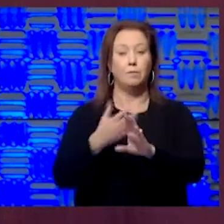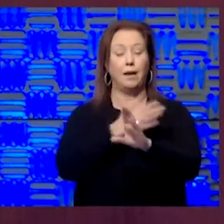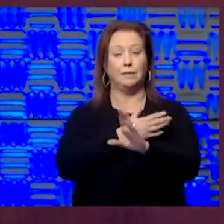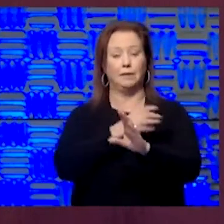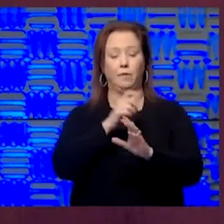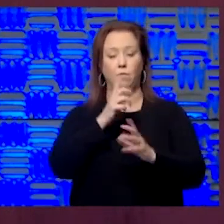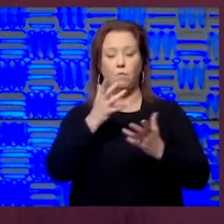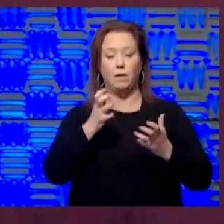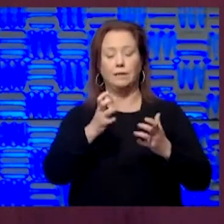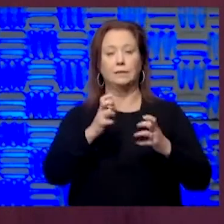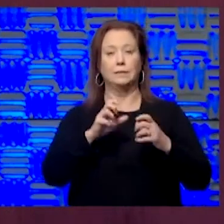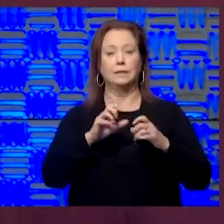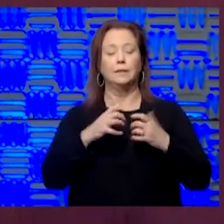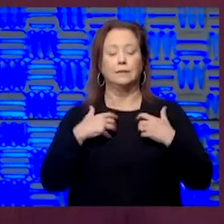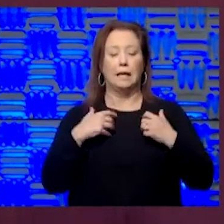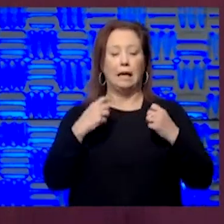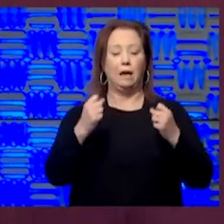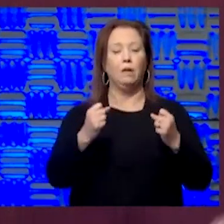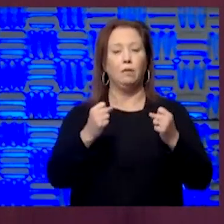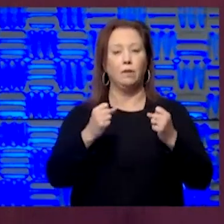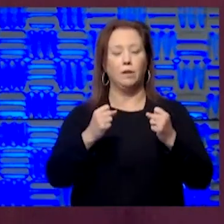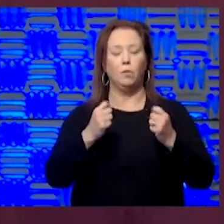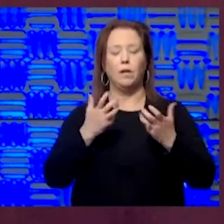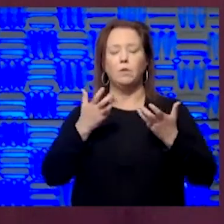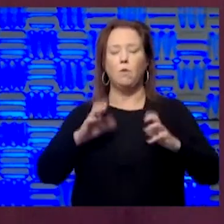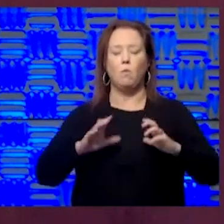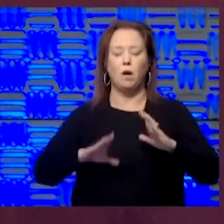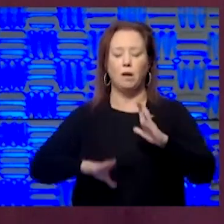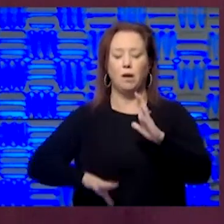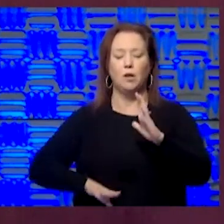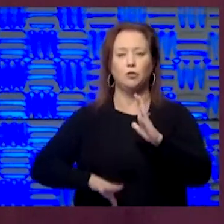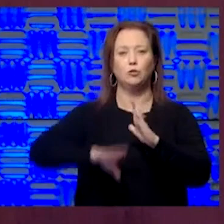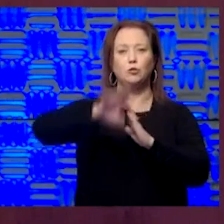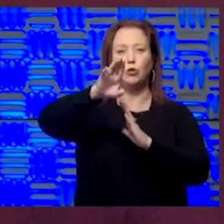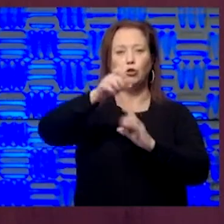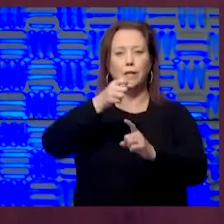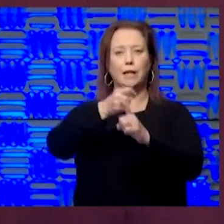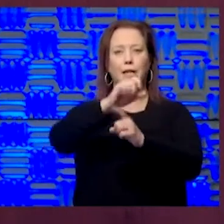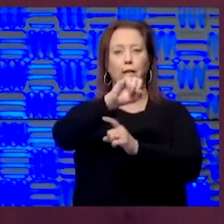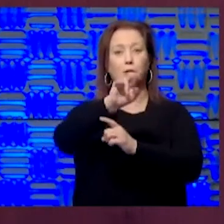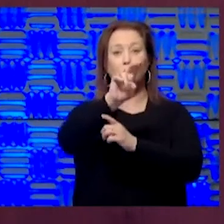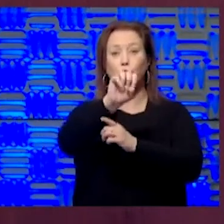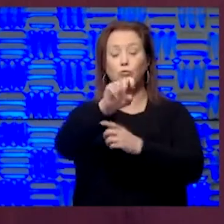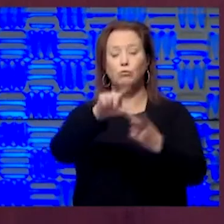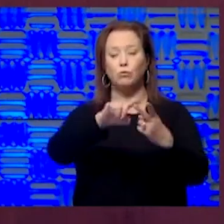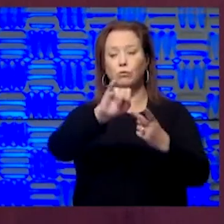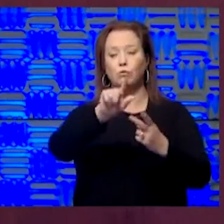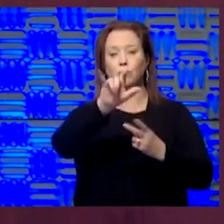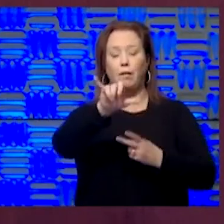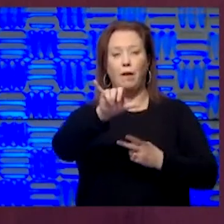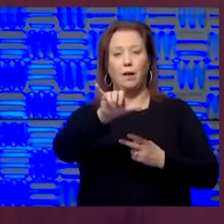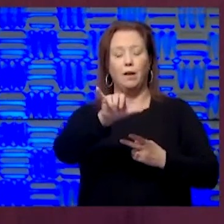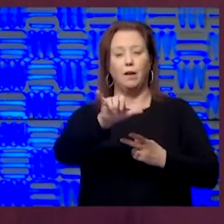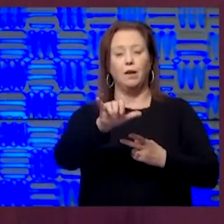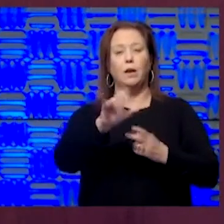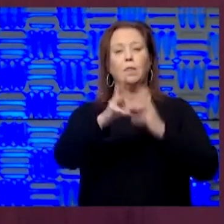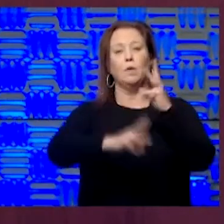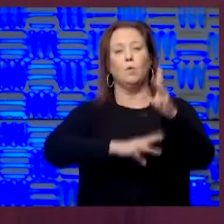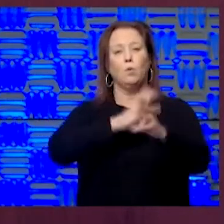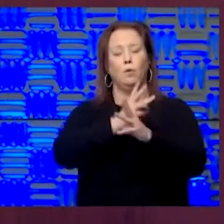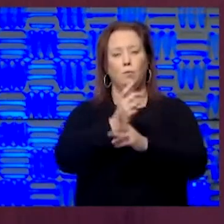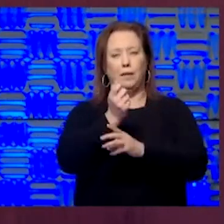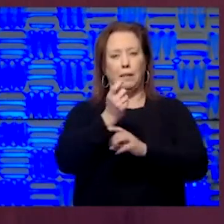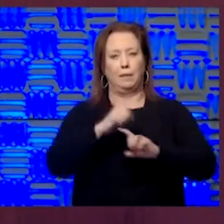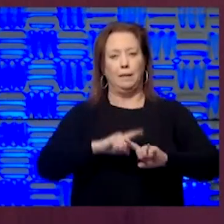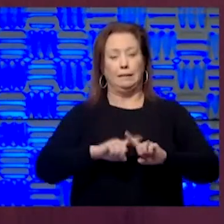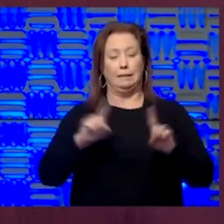really want to stay healthy and if we really want to prevent another surge that could come on in June or July or whenever that may be. The world's going to be a little